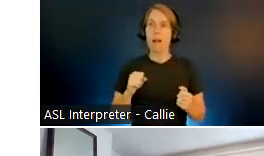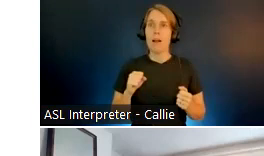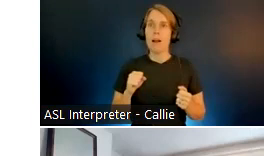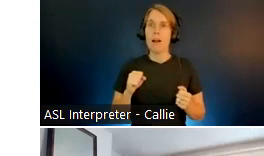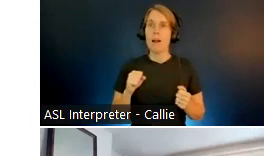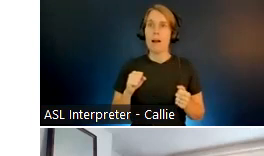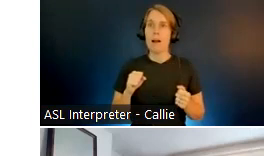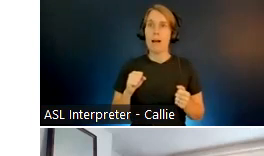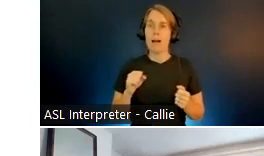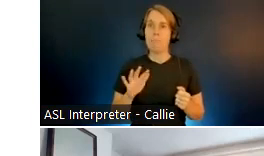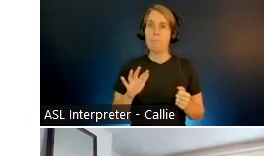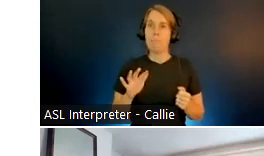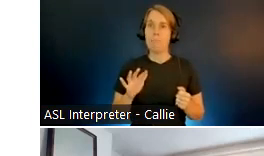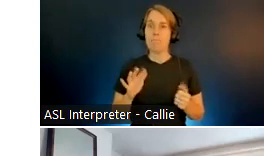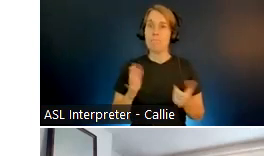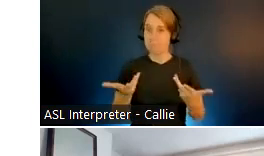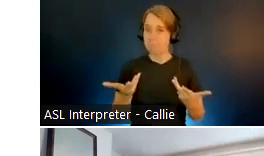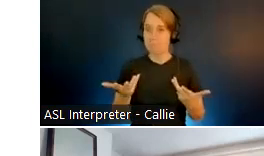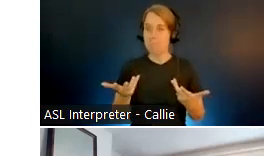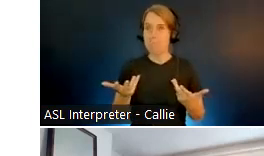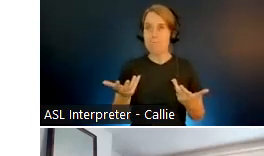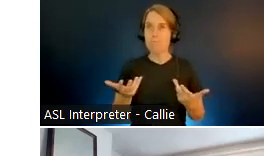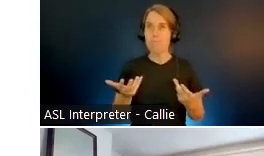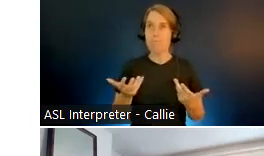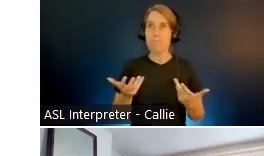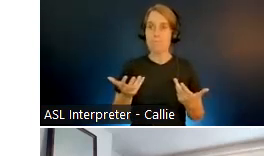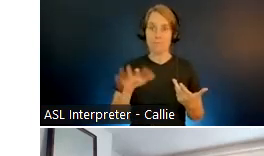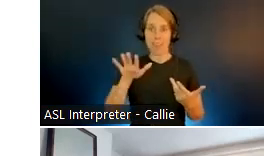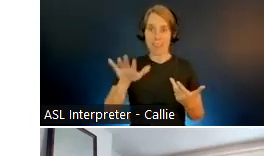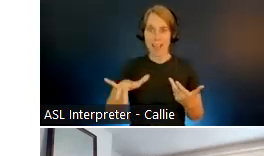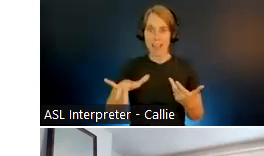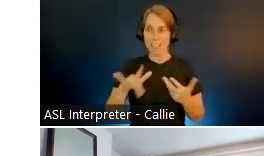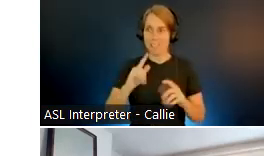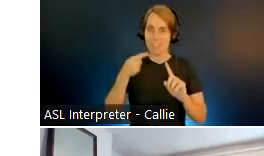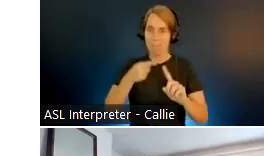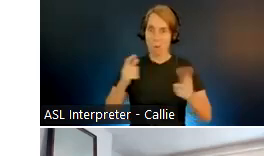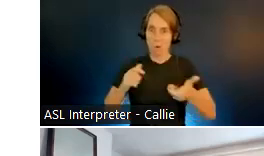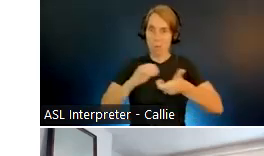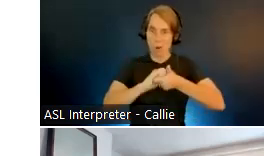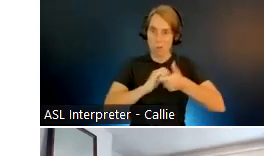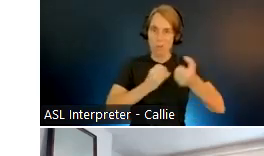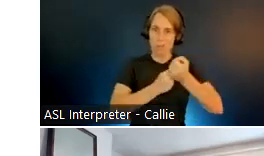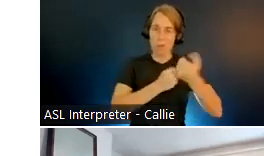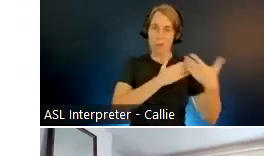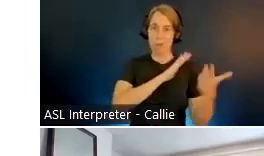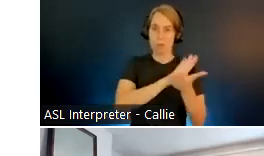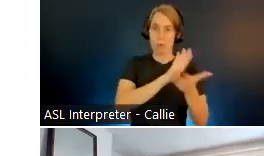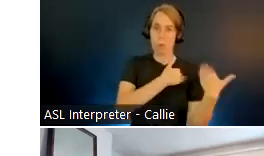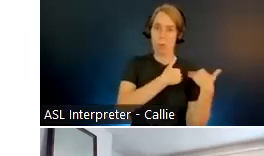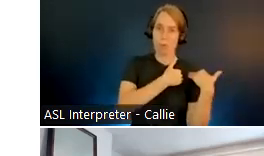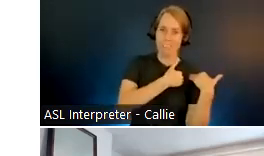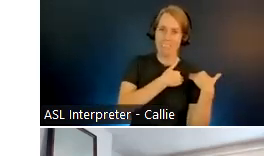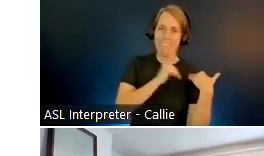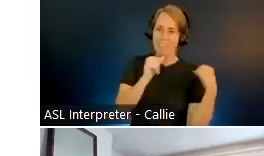that's I mean, that's why they were made a partner, was so they could help out. So it's both VR and the